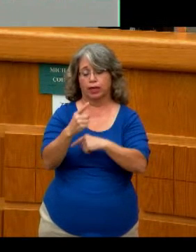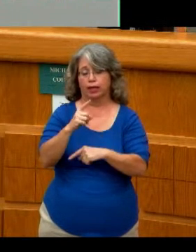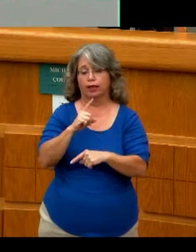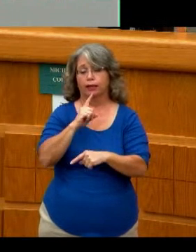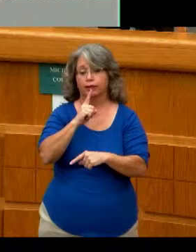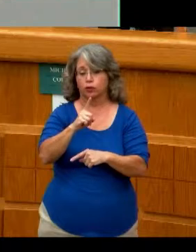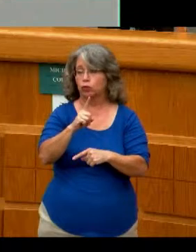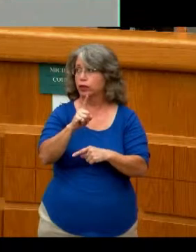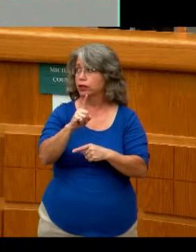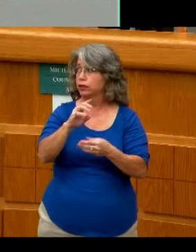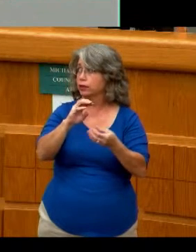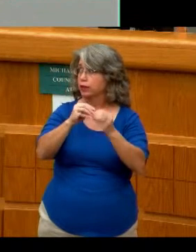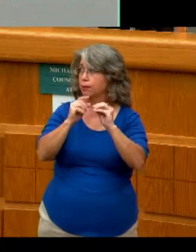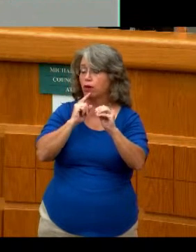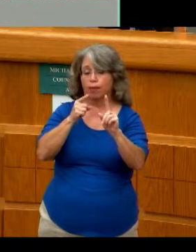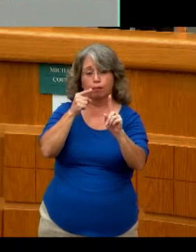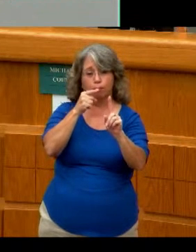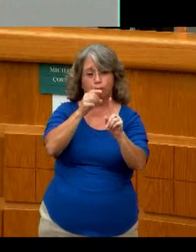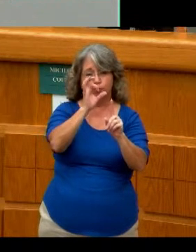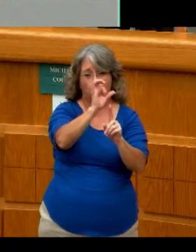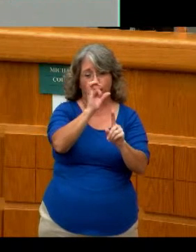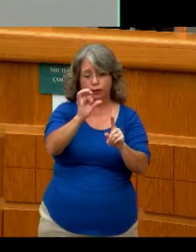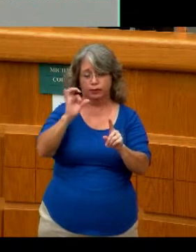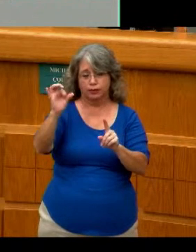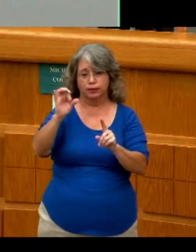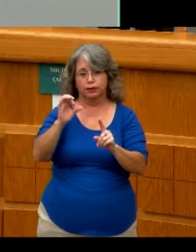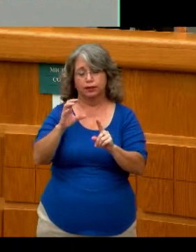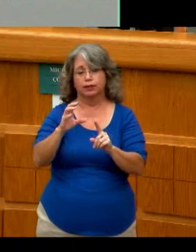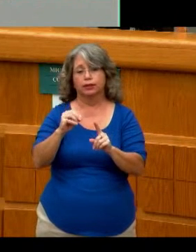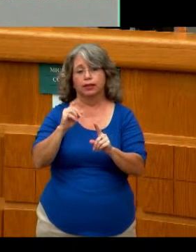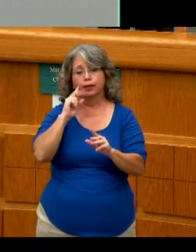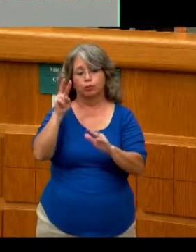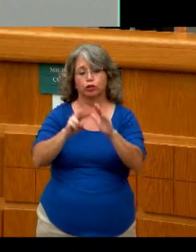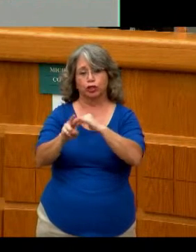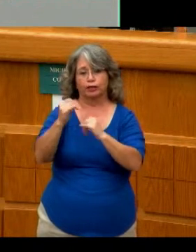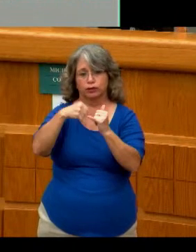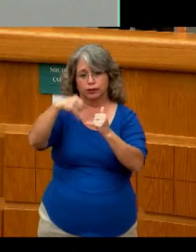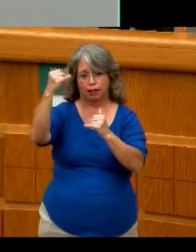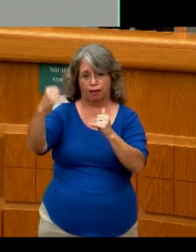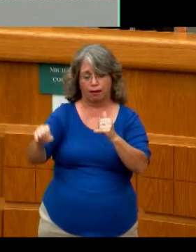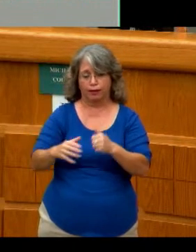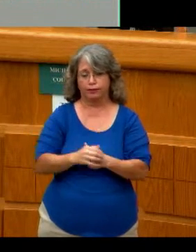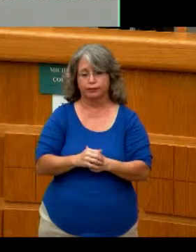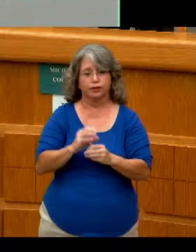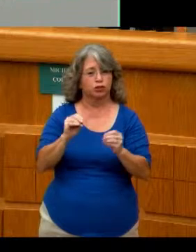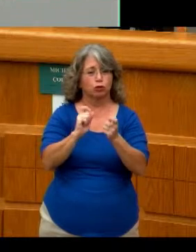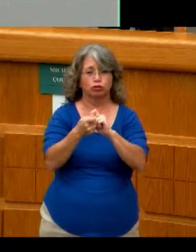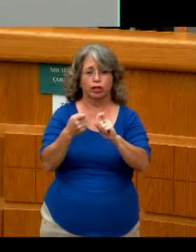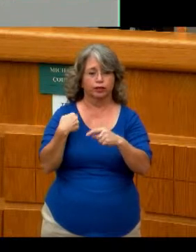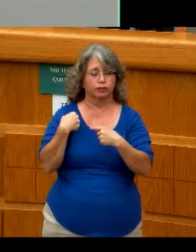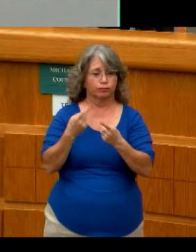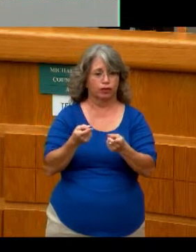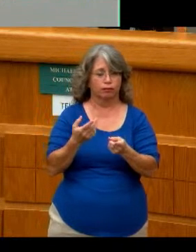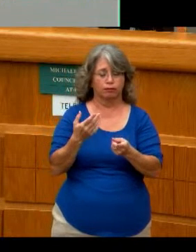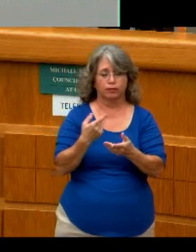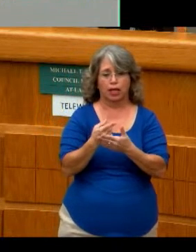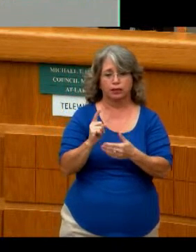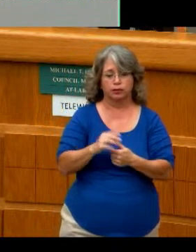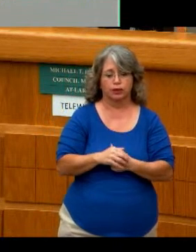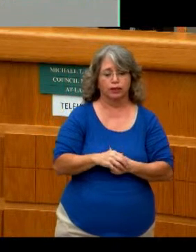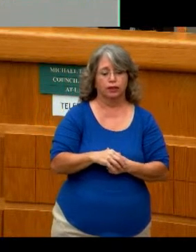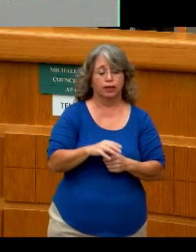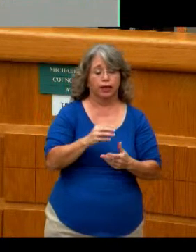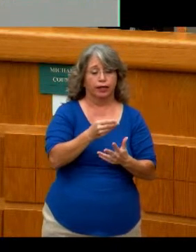for this week. This is the new cases per day. The real data are the points. The projection is the line. There's no change from last week. Again,